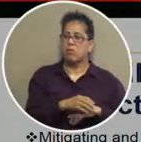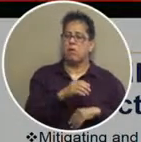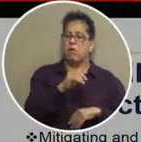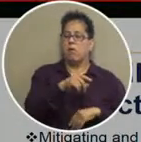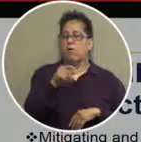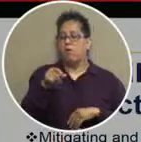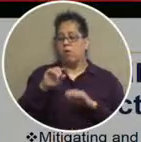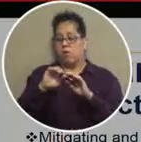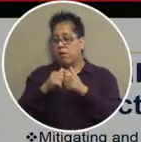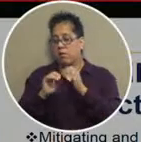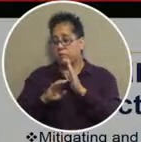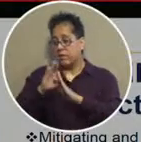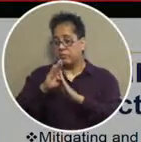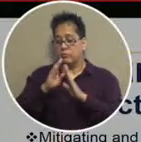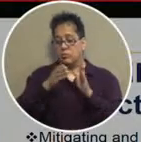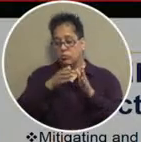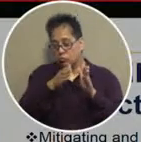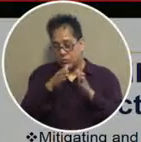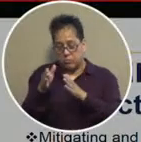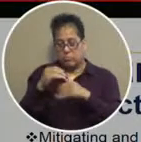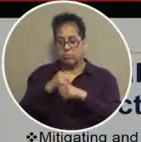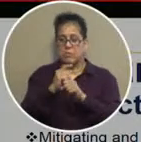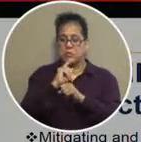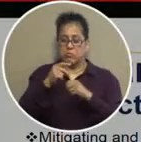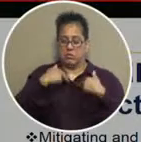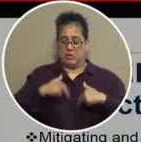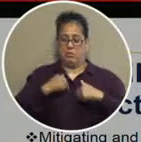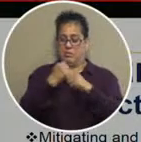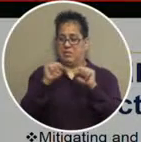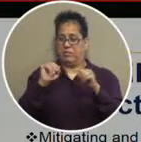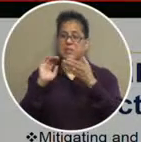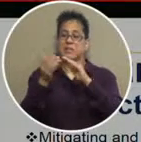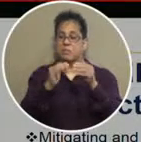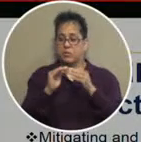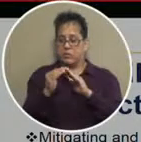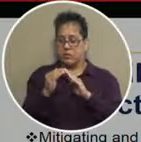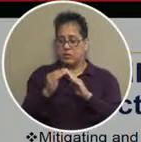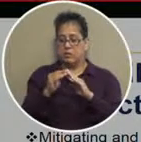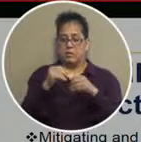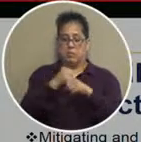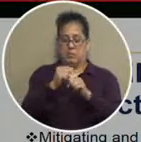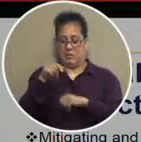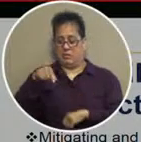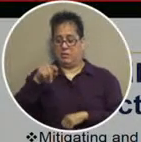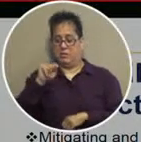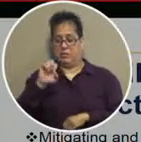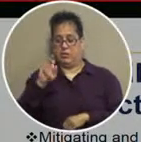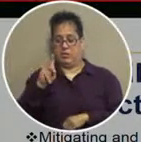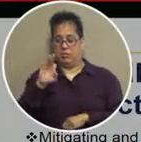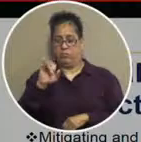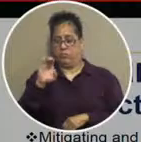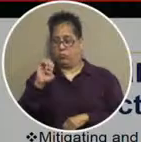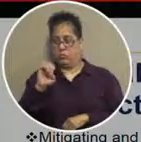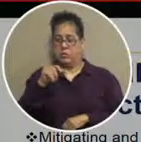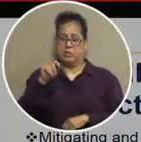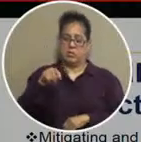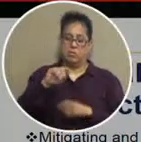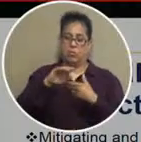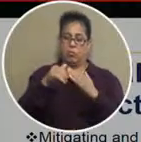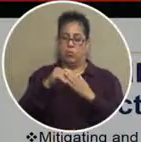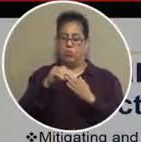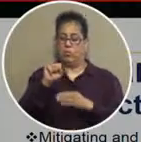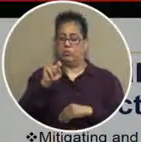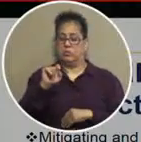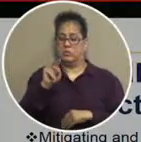Looking at how we develop our strategies to ensure the health and safety of our community. The creation of this task force to ensure the collaboration with all